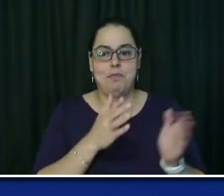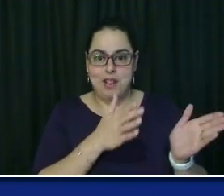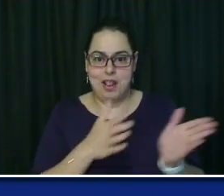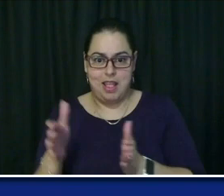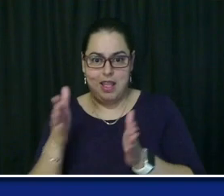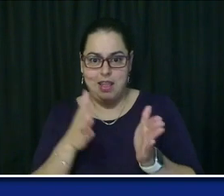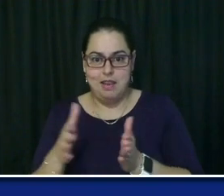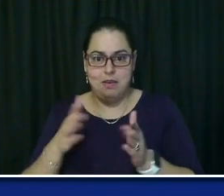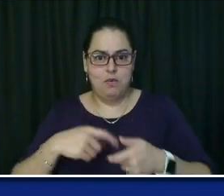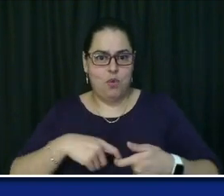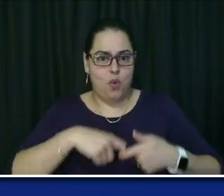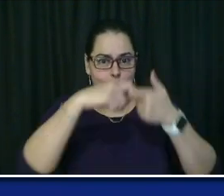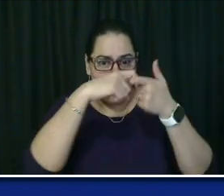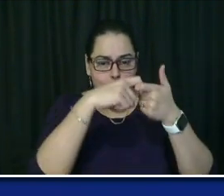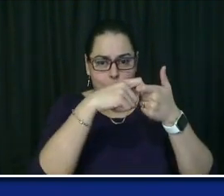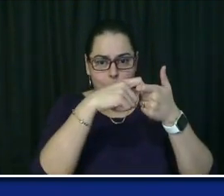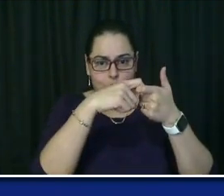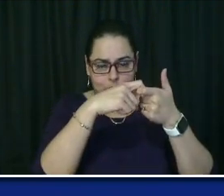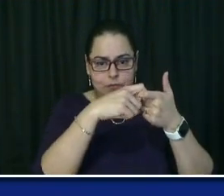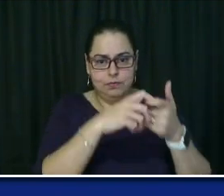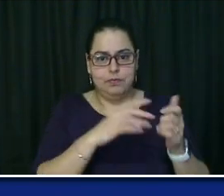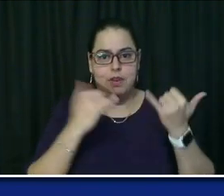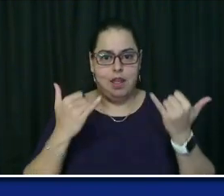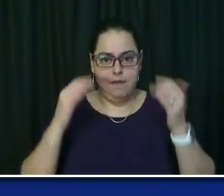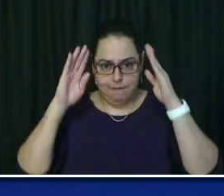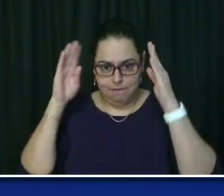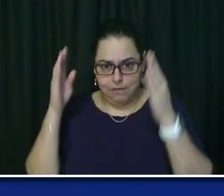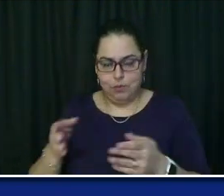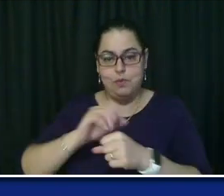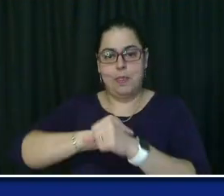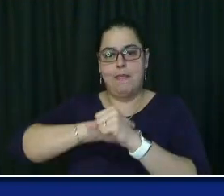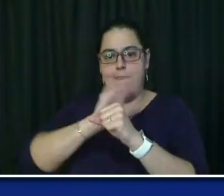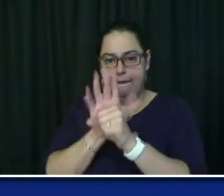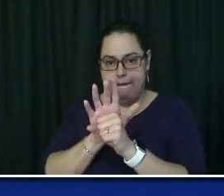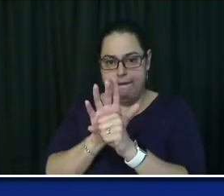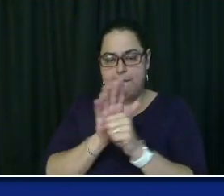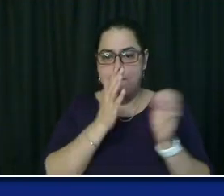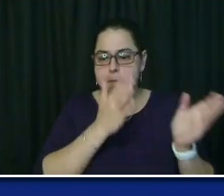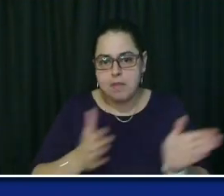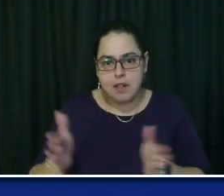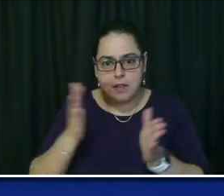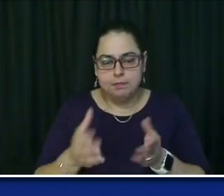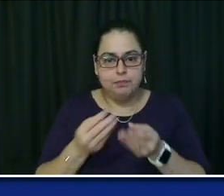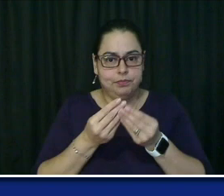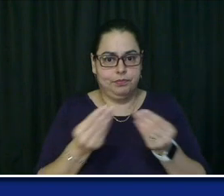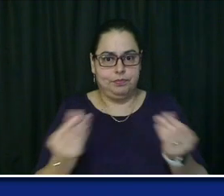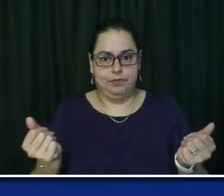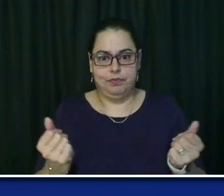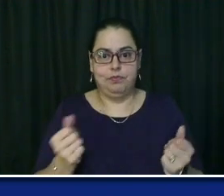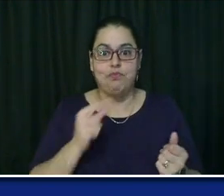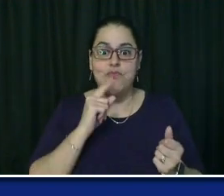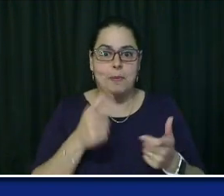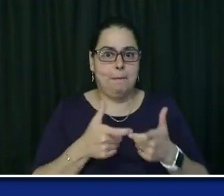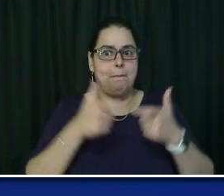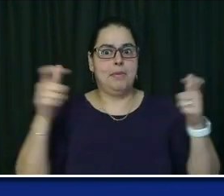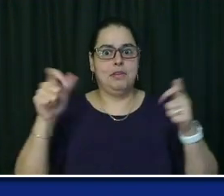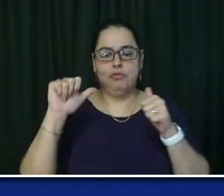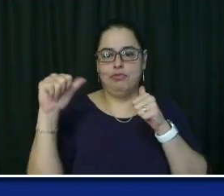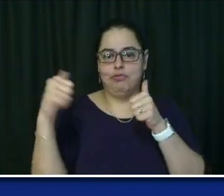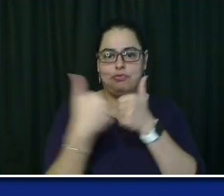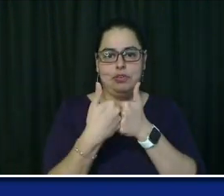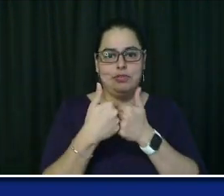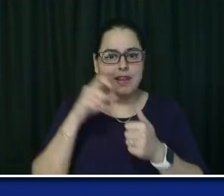my colleagues around the county. It was hard working with only half our staff, deciding what priorities will get done and what would